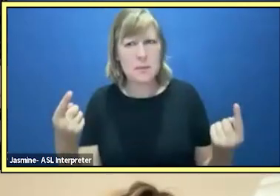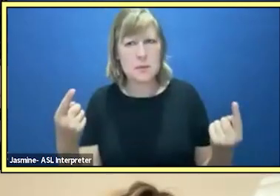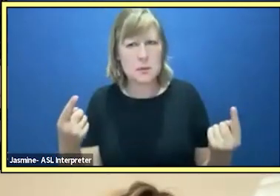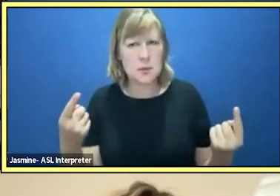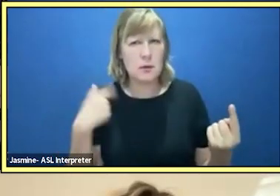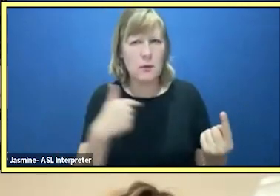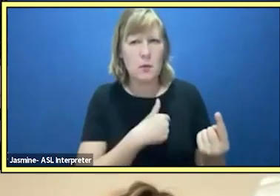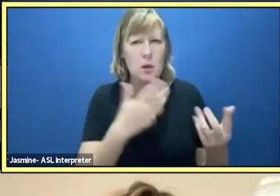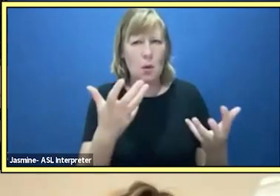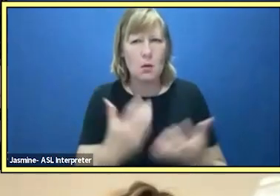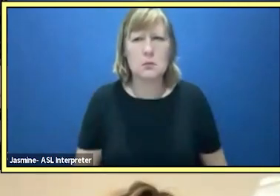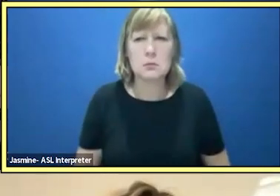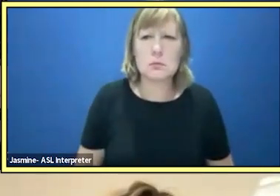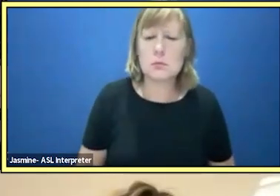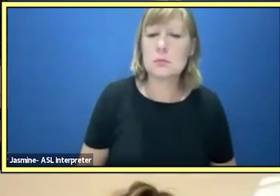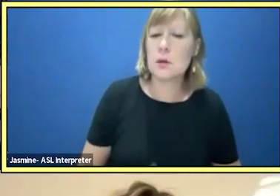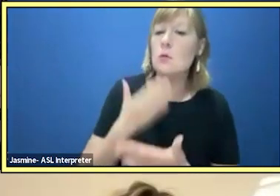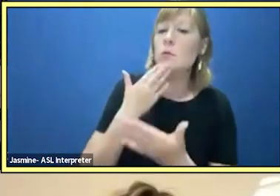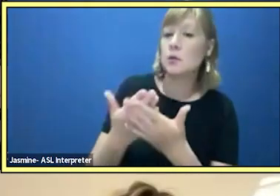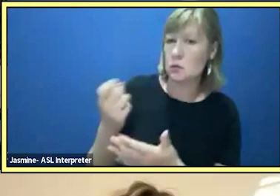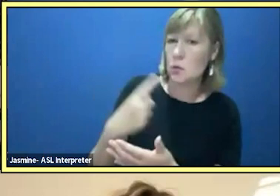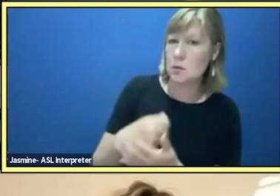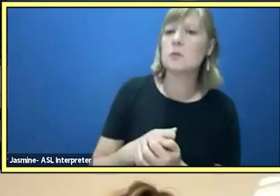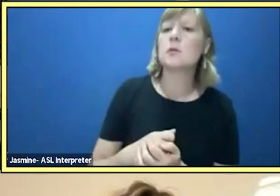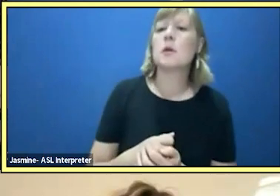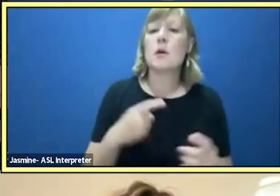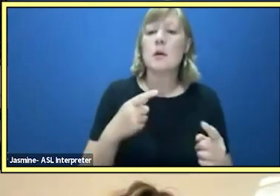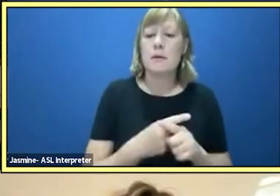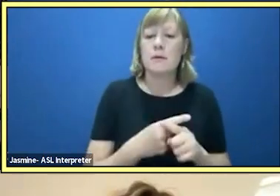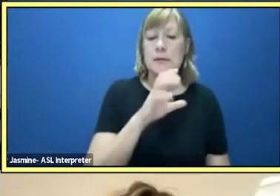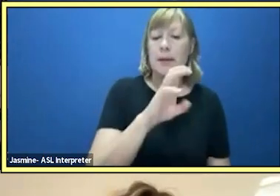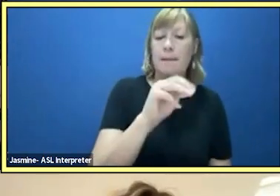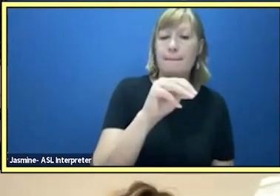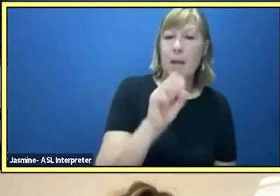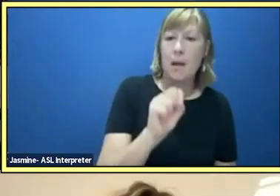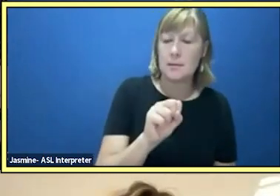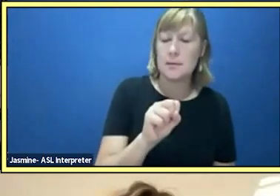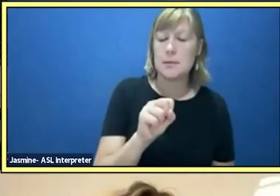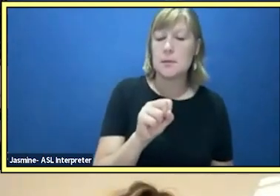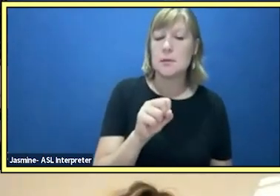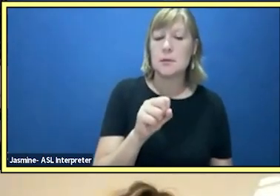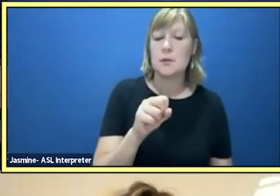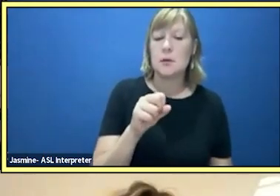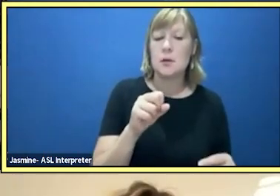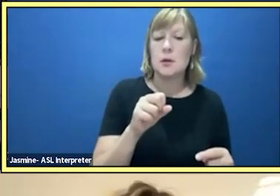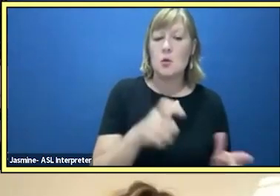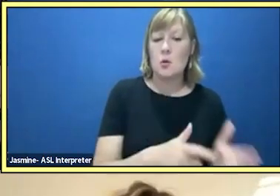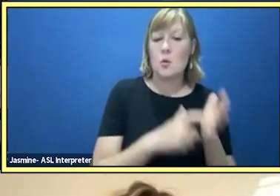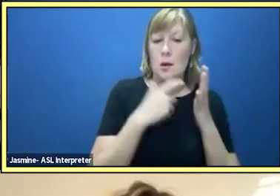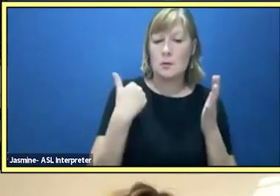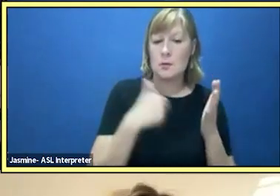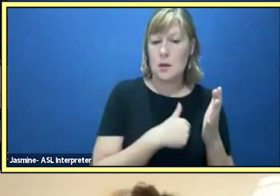So that's a great question. So the conflict that CMS requires us to address